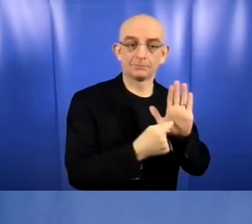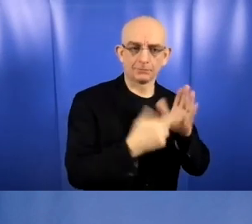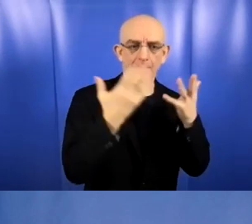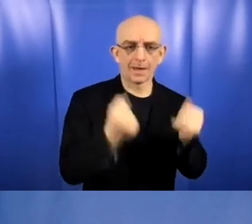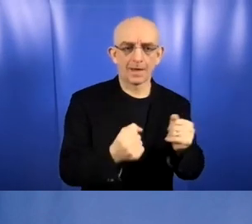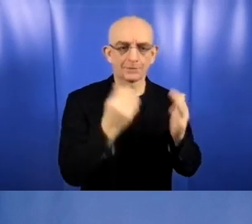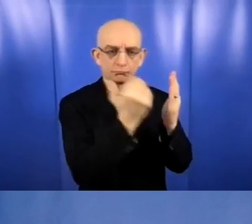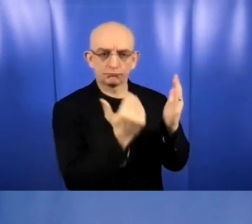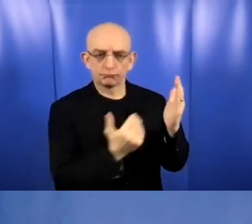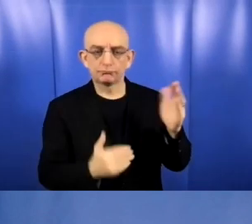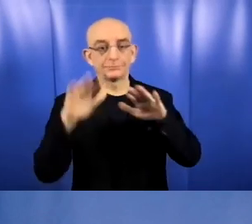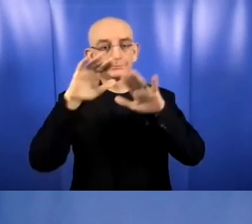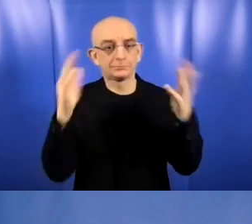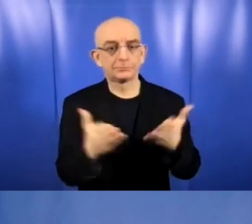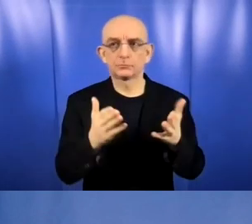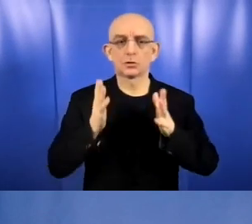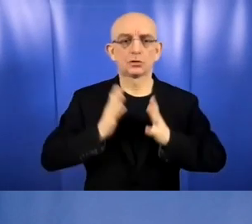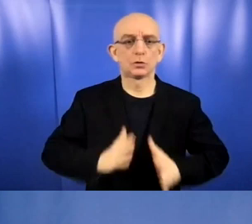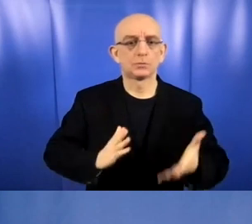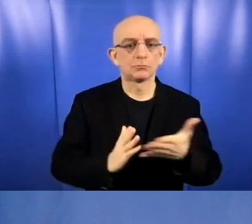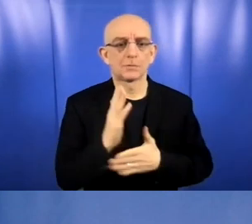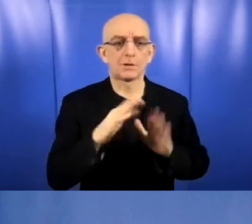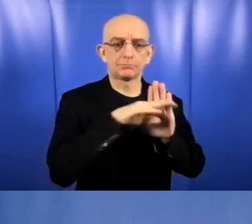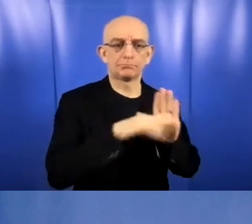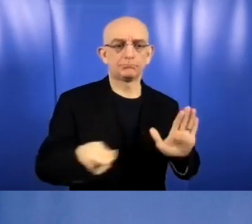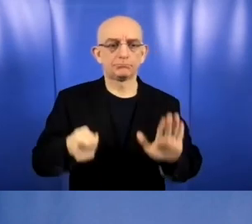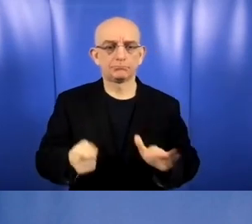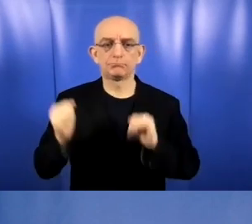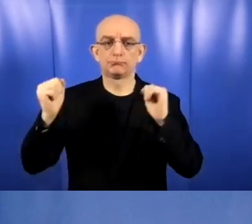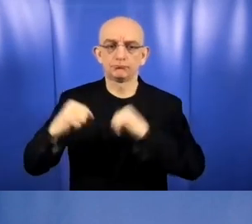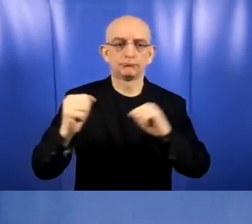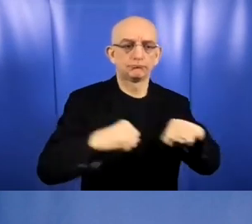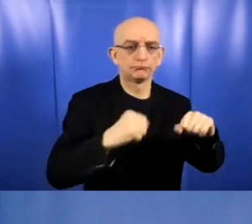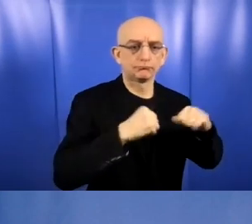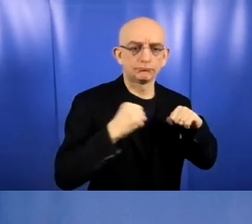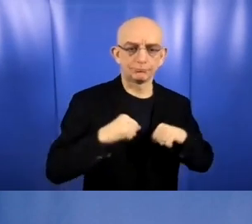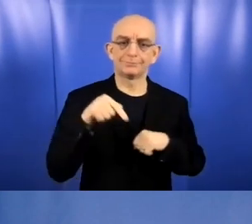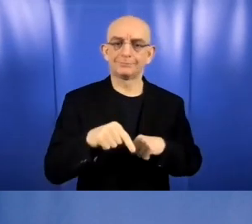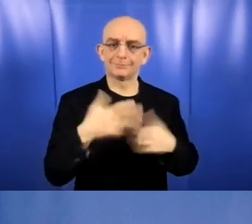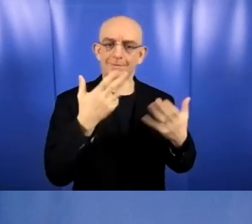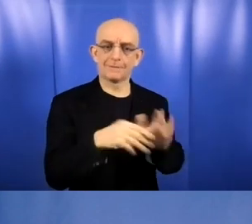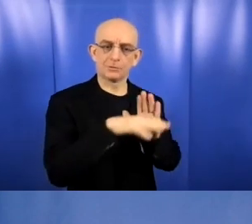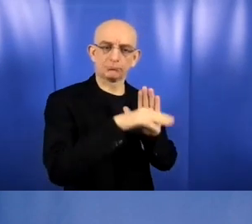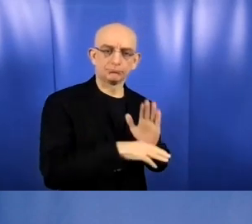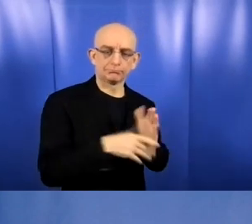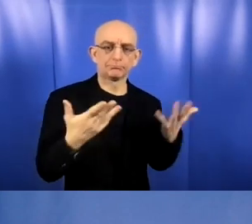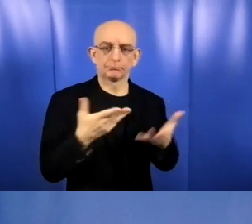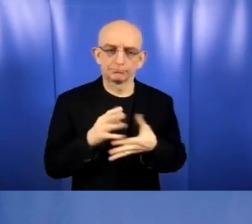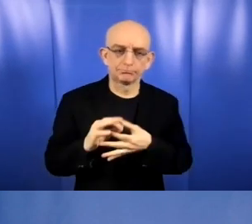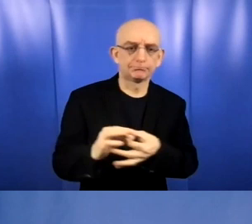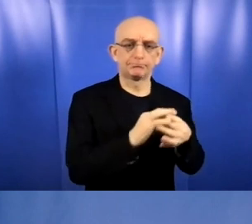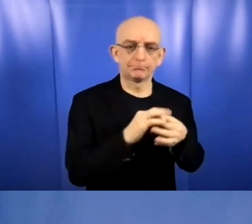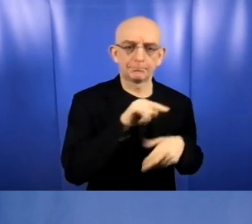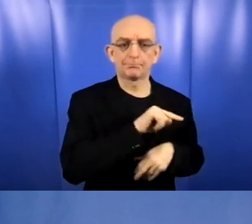Development Goals and the Sendai framework on protection in disasters. What